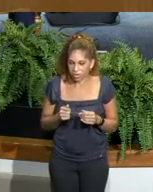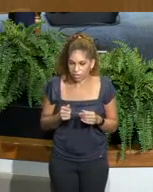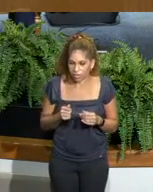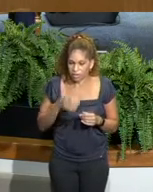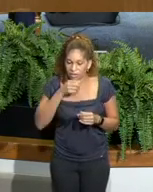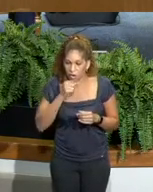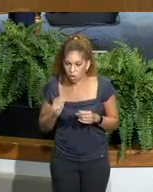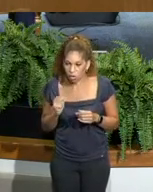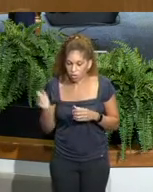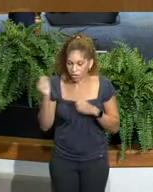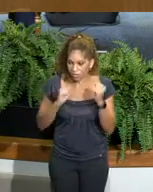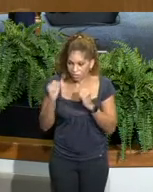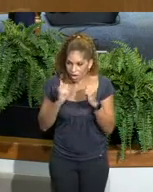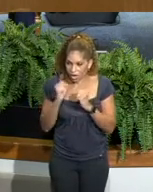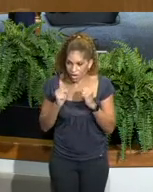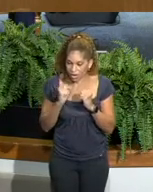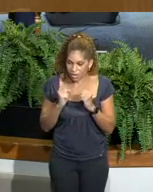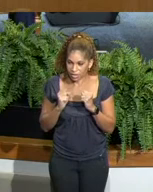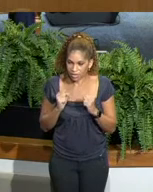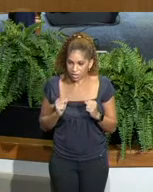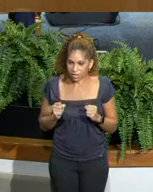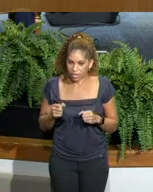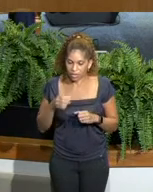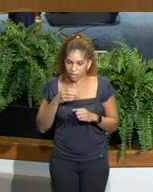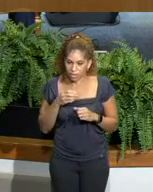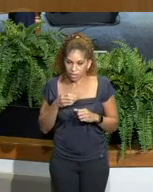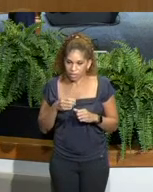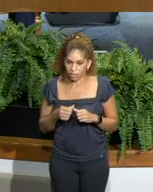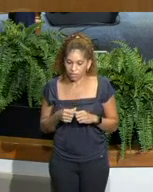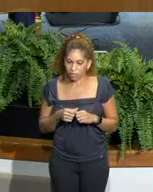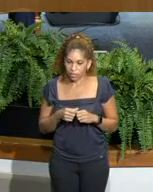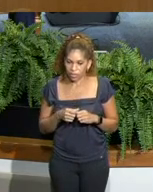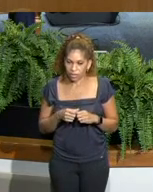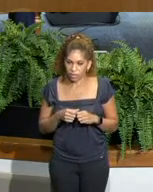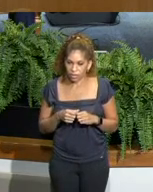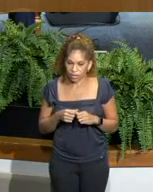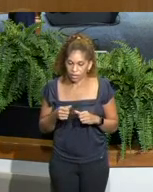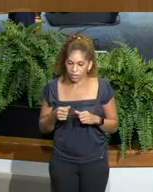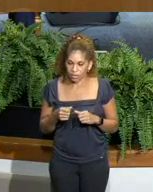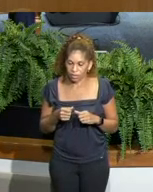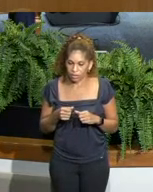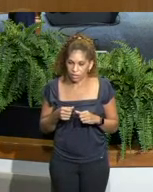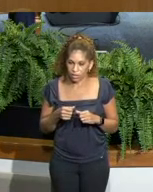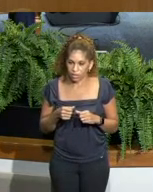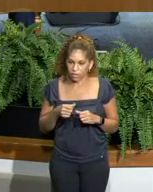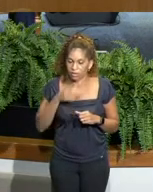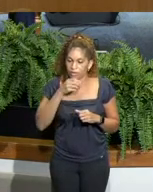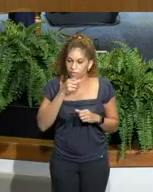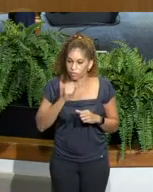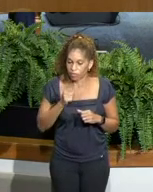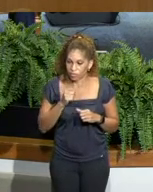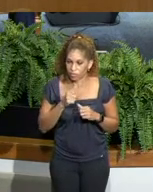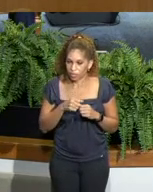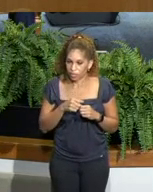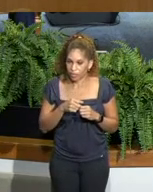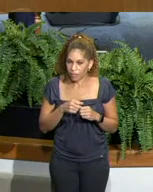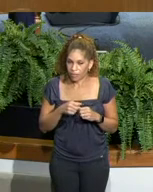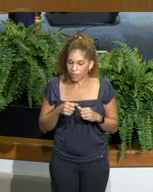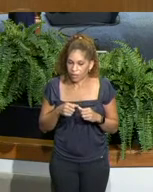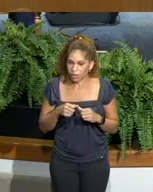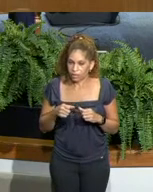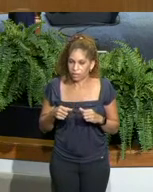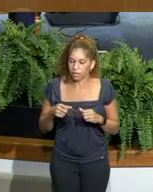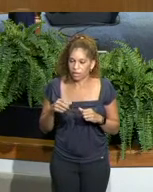nationalism, as old as the prosperity gospel versus the labor movement versus corporate greed versus the civil rights